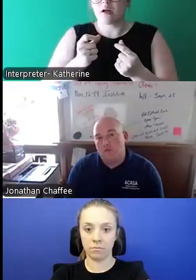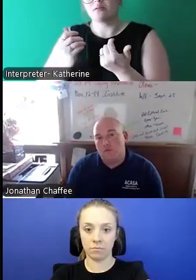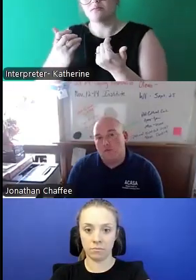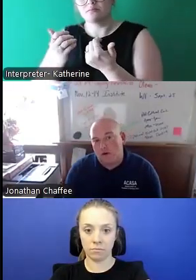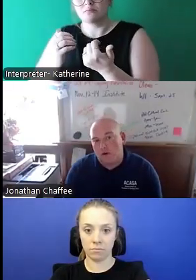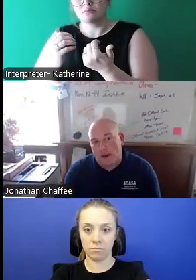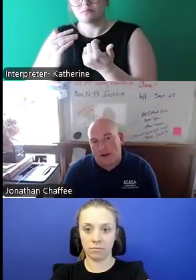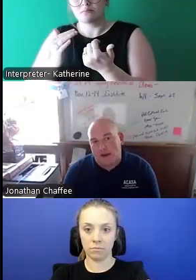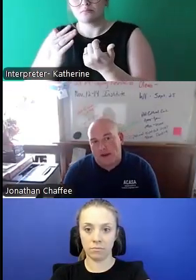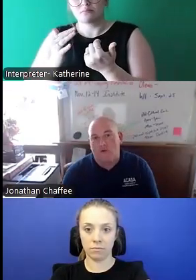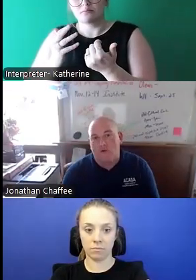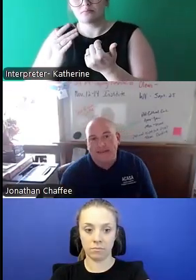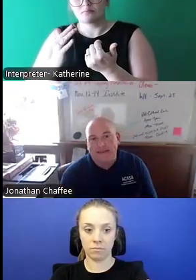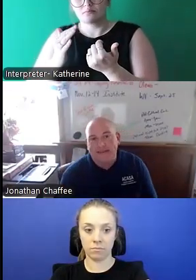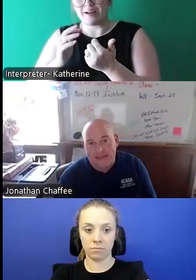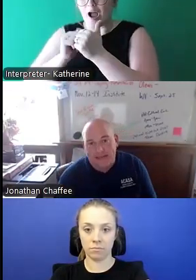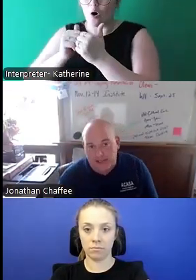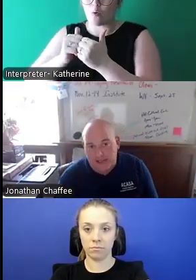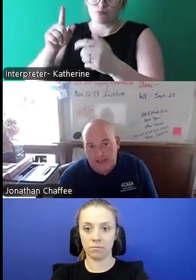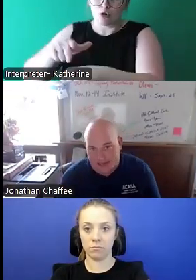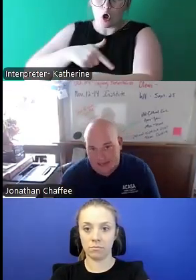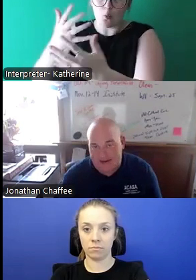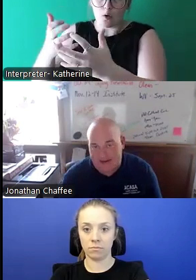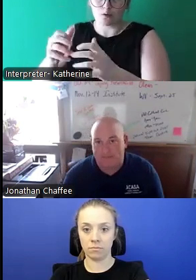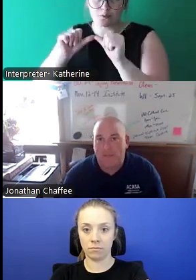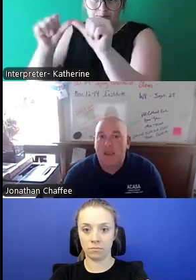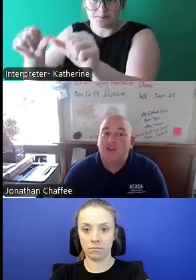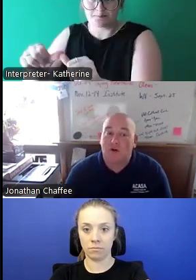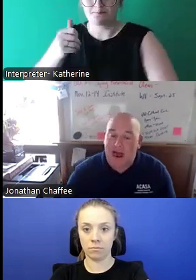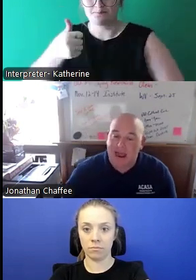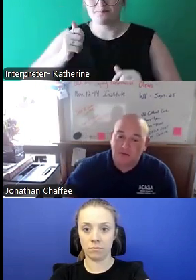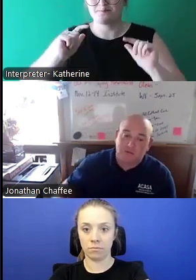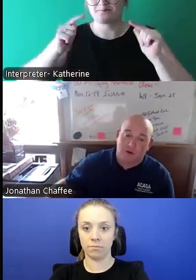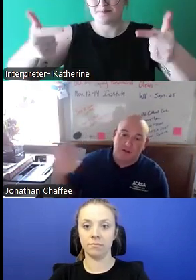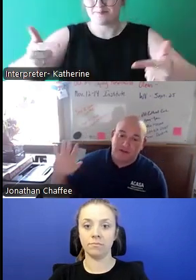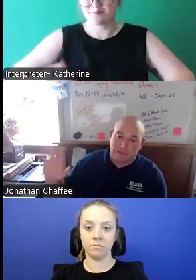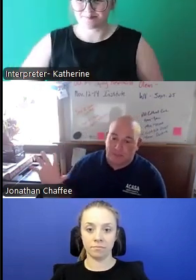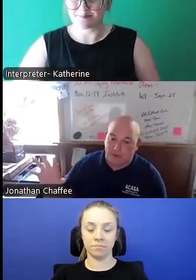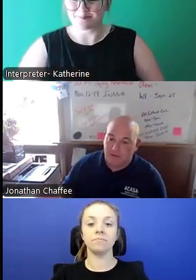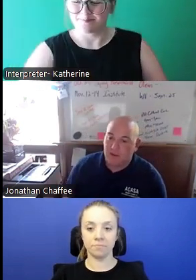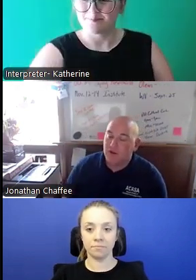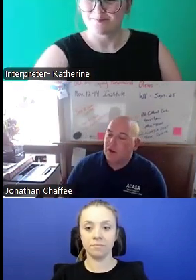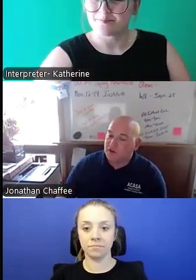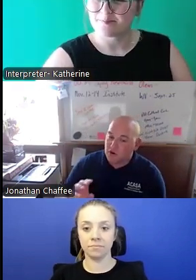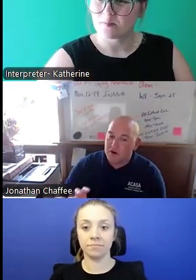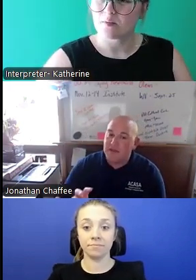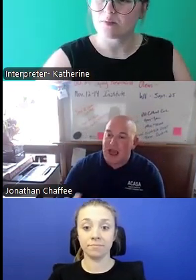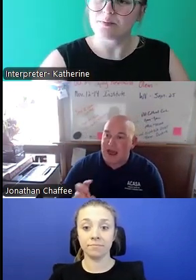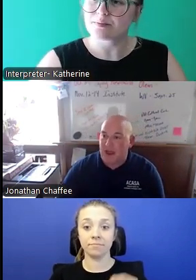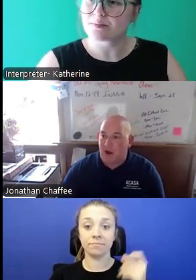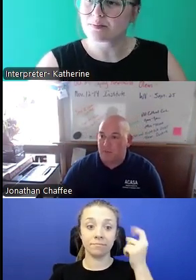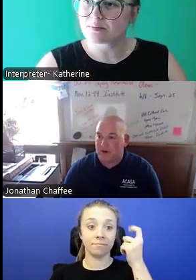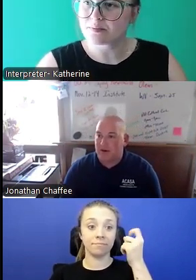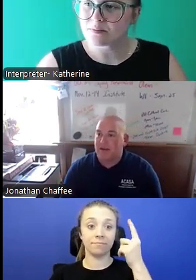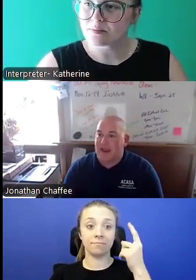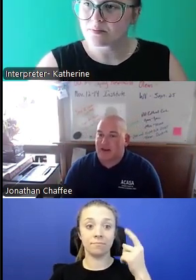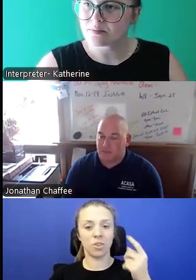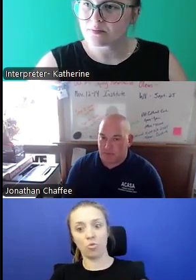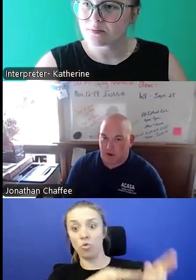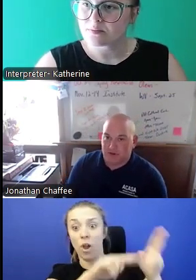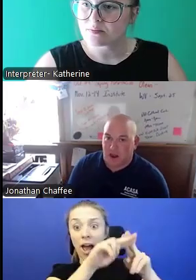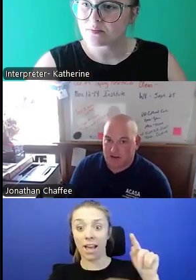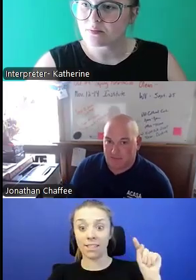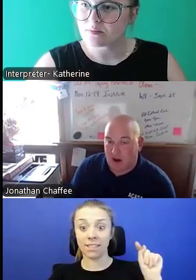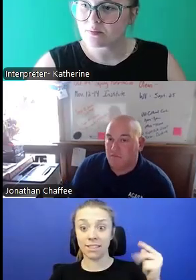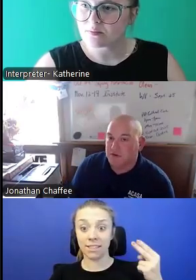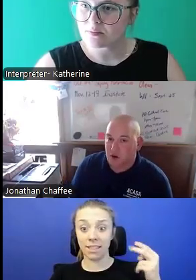So real quick, rise in THC content. So I was one of those people during the opt-out period that Dr.